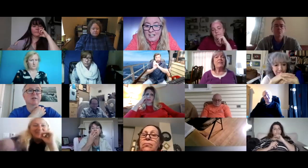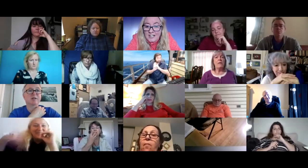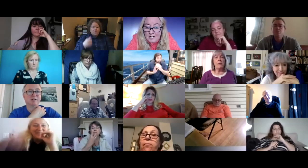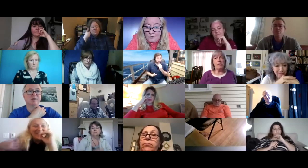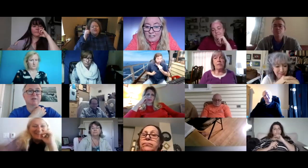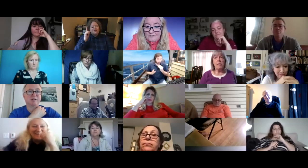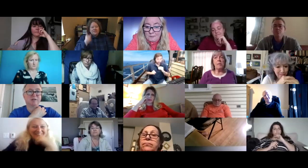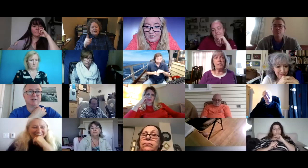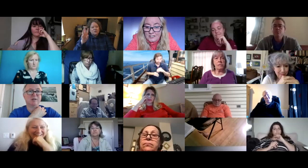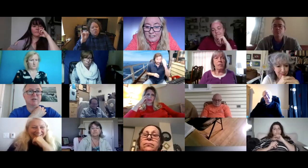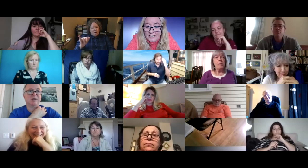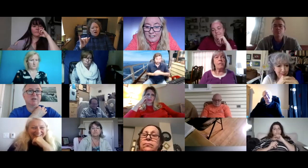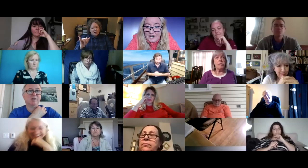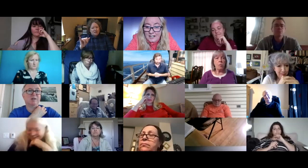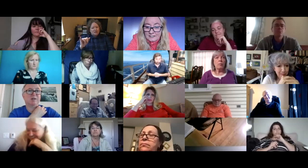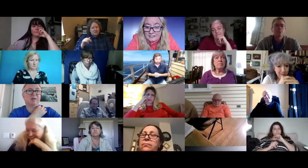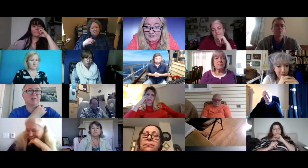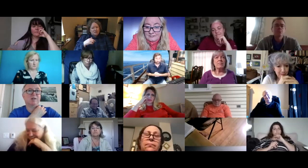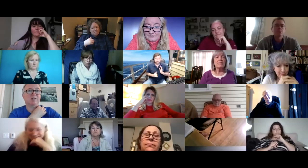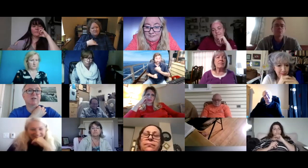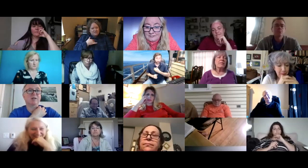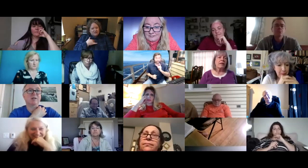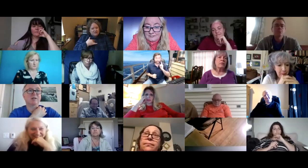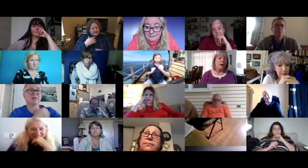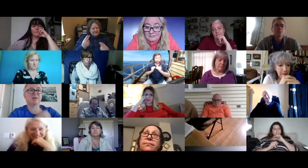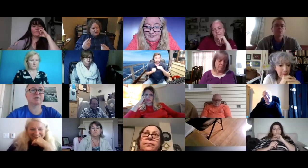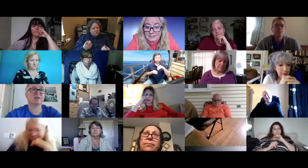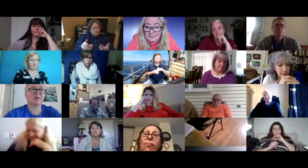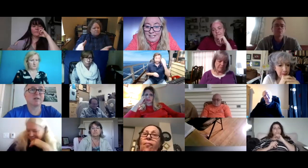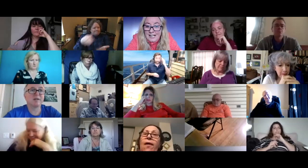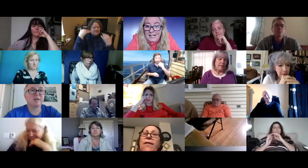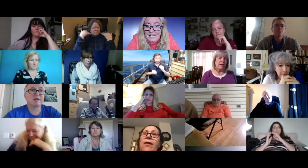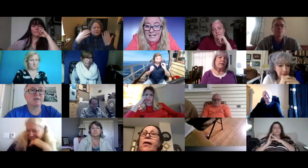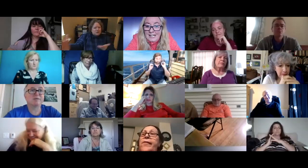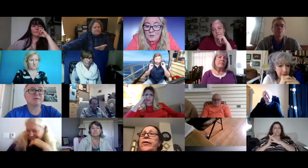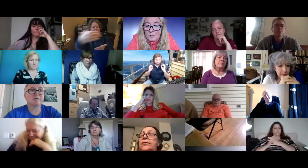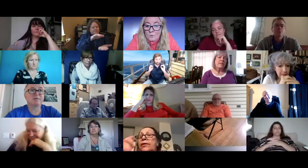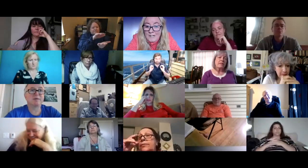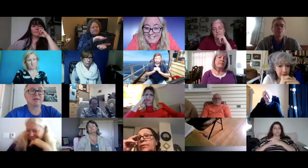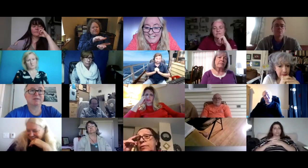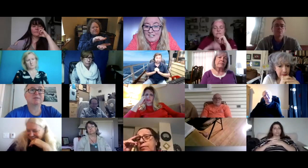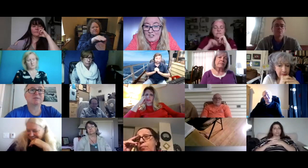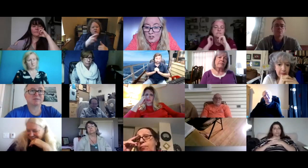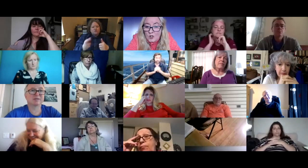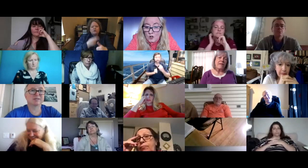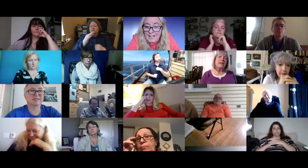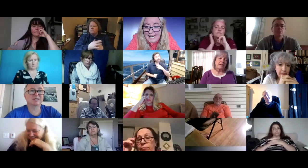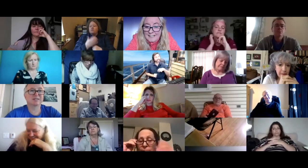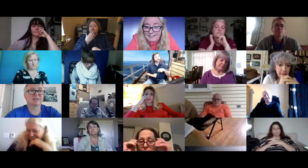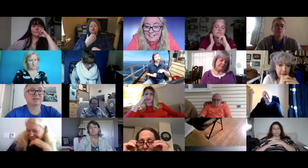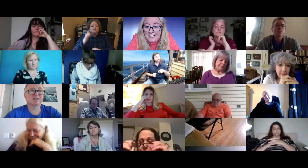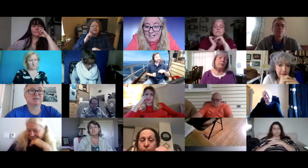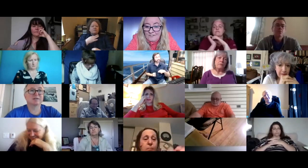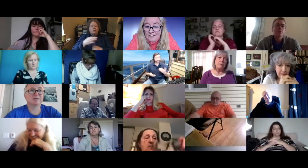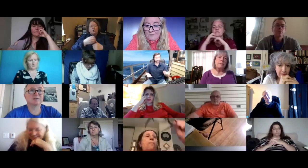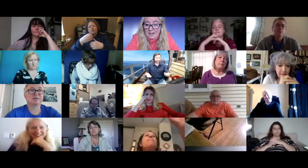Jewish in our deaf community in Ireland. And we need to collate